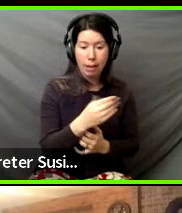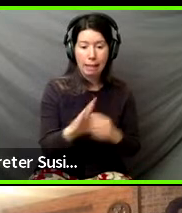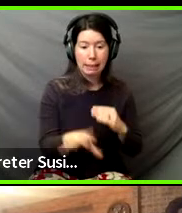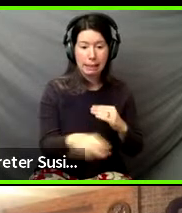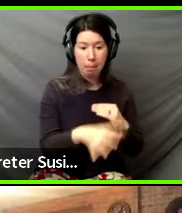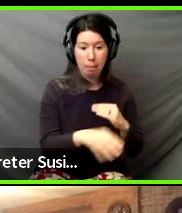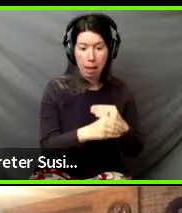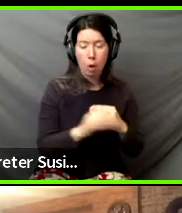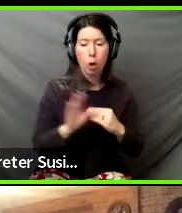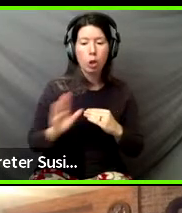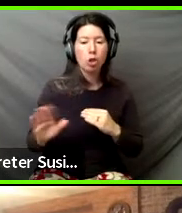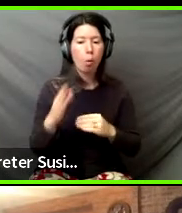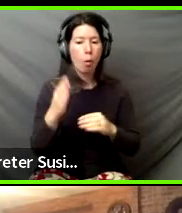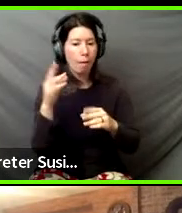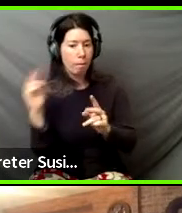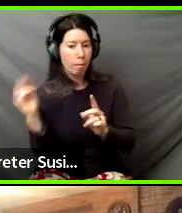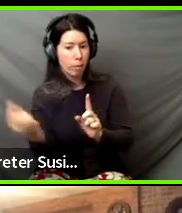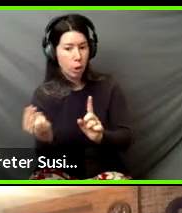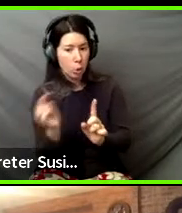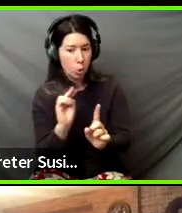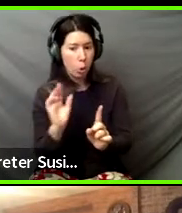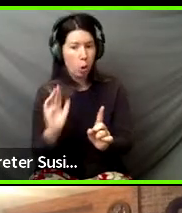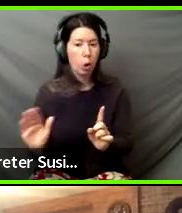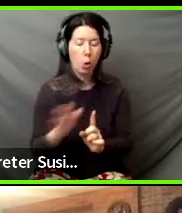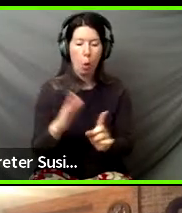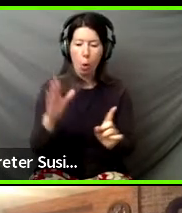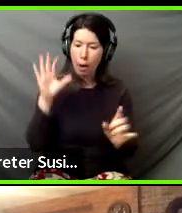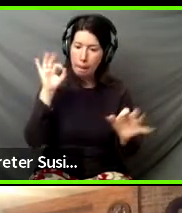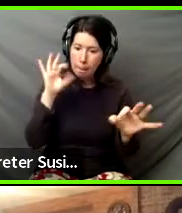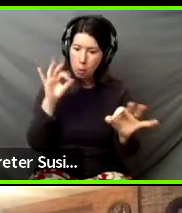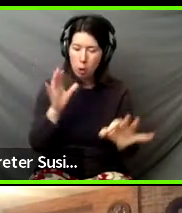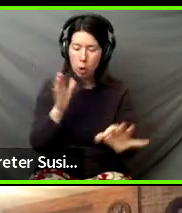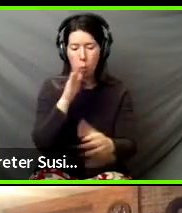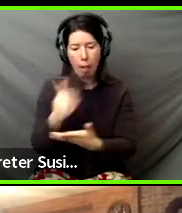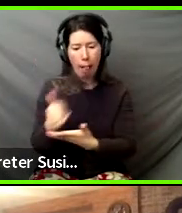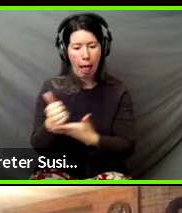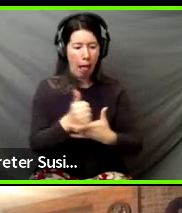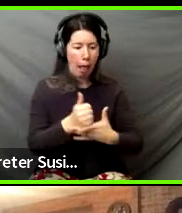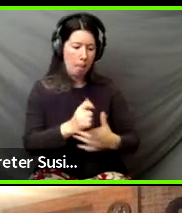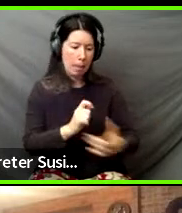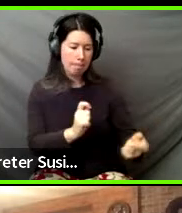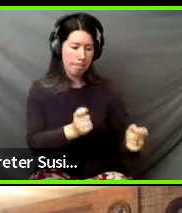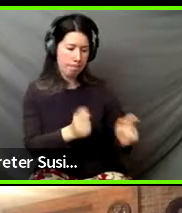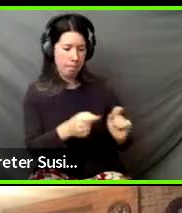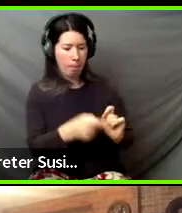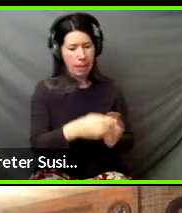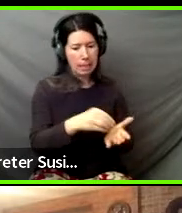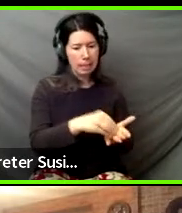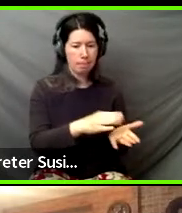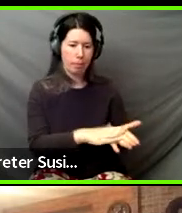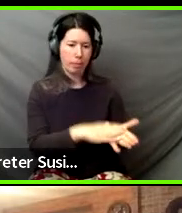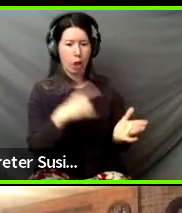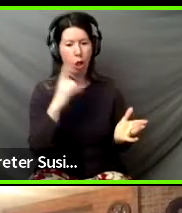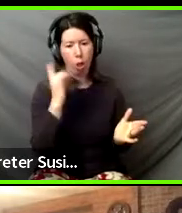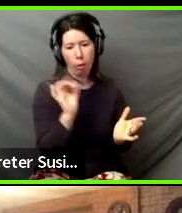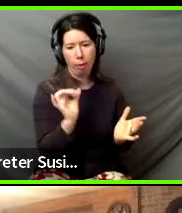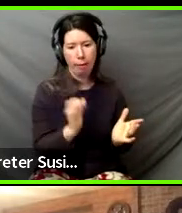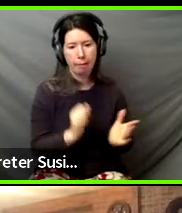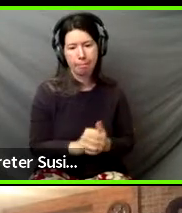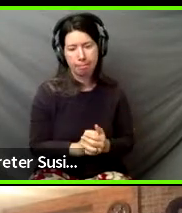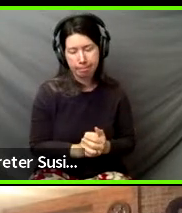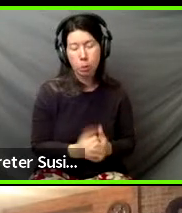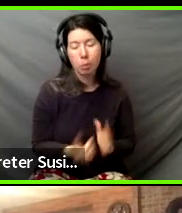views and your input are going to help shape what that document looks like. So once again, thank you